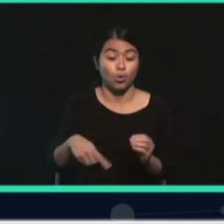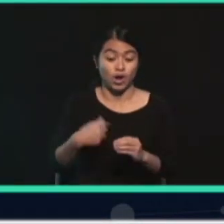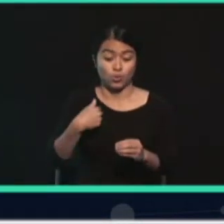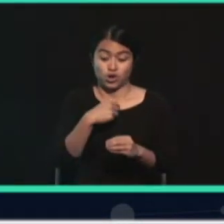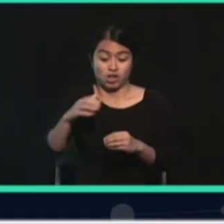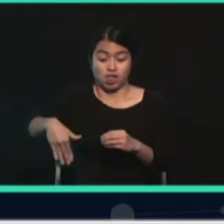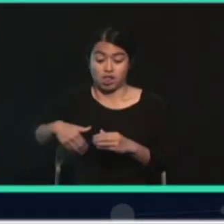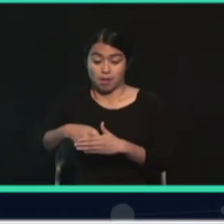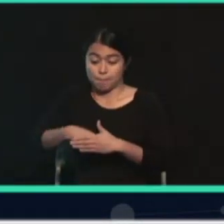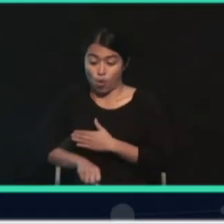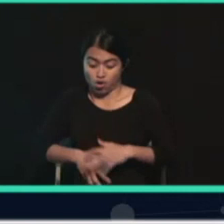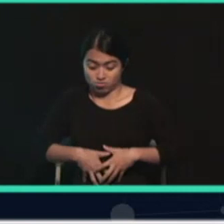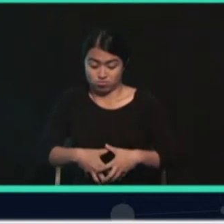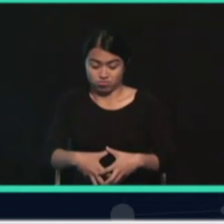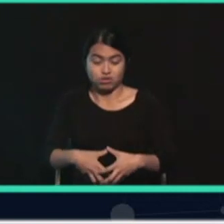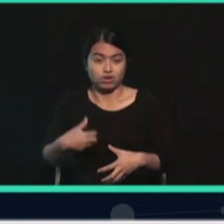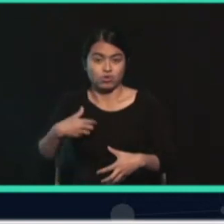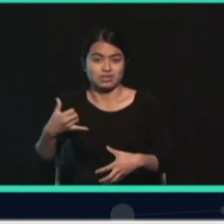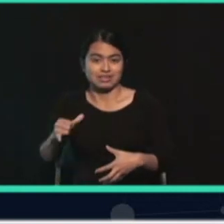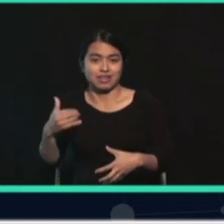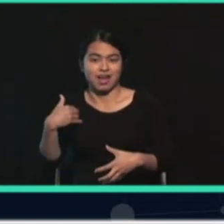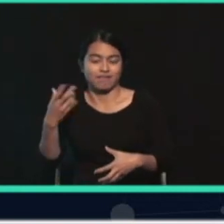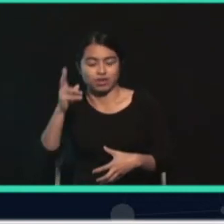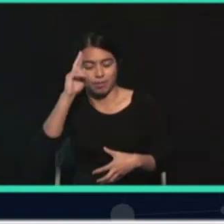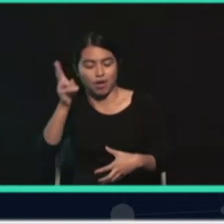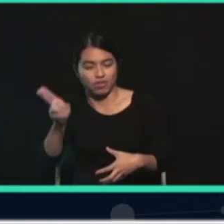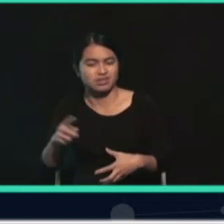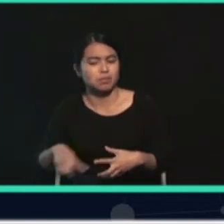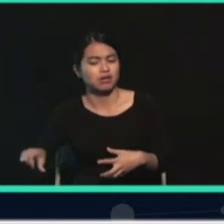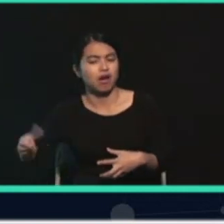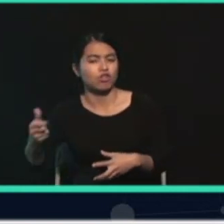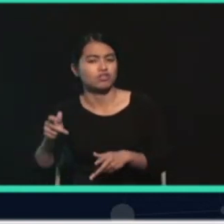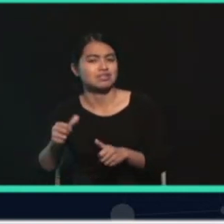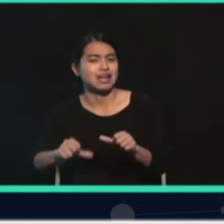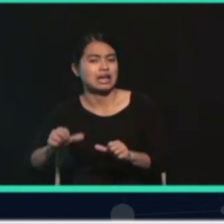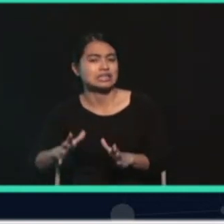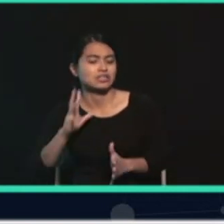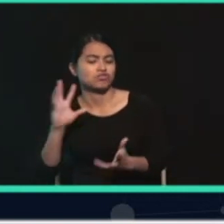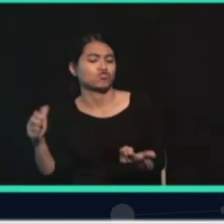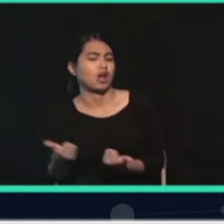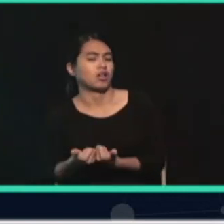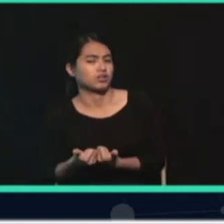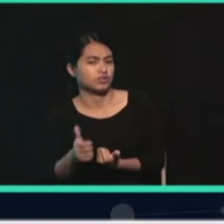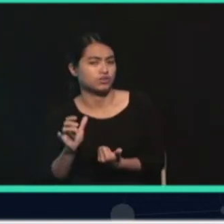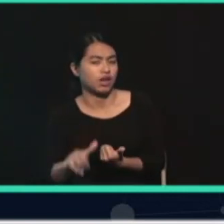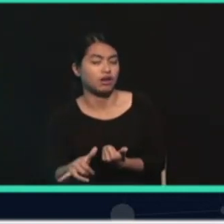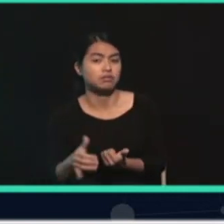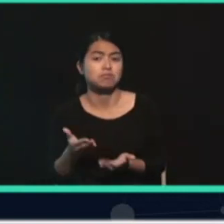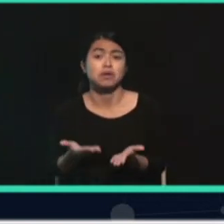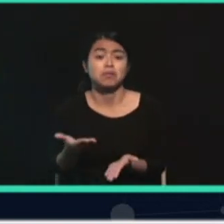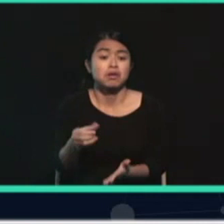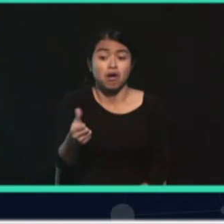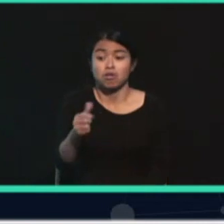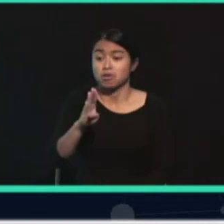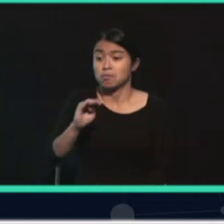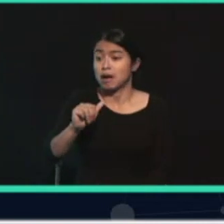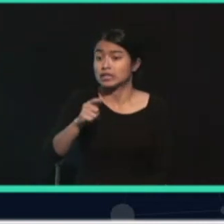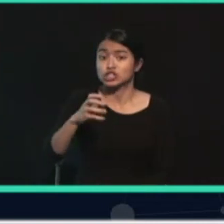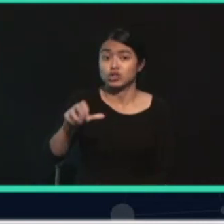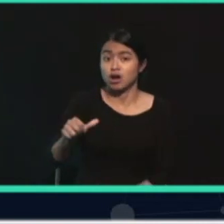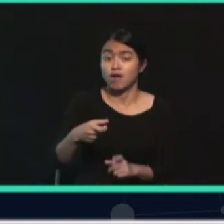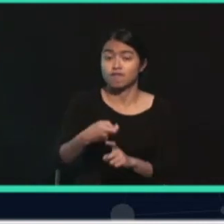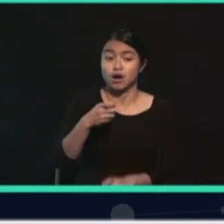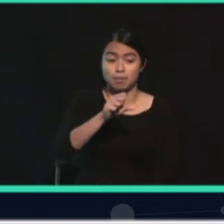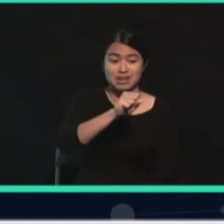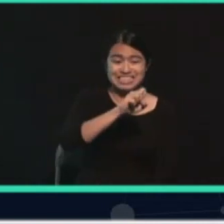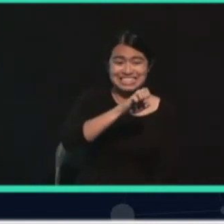there's supposed to be a sterile hypothesis. But this has been challenged because we might even be confronted with some bacteria coming from the semen or